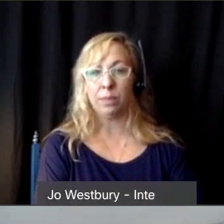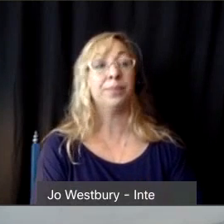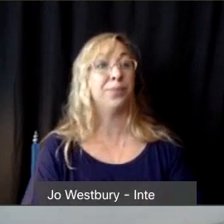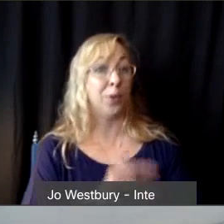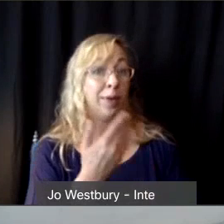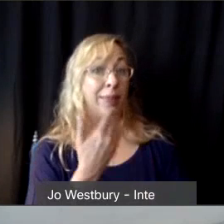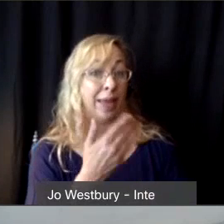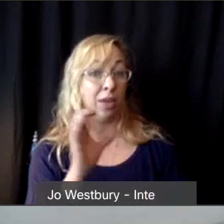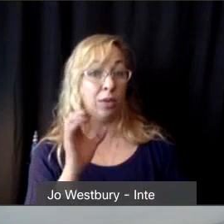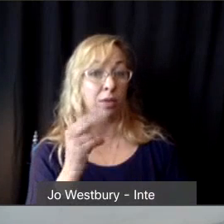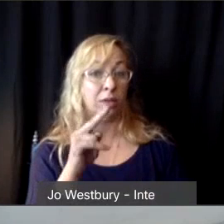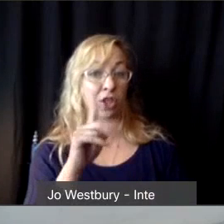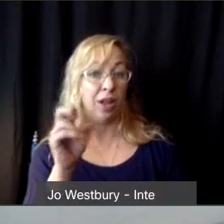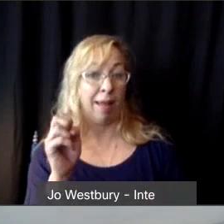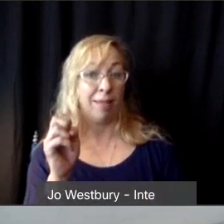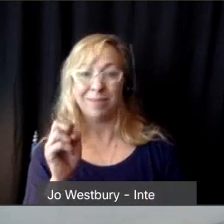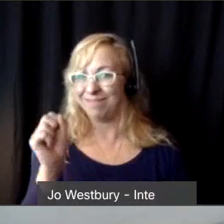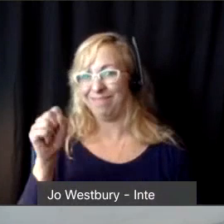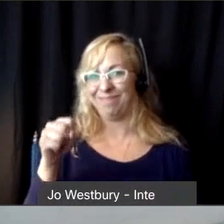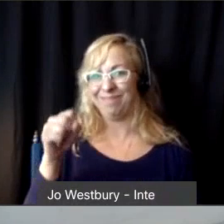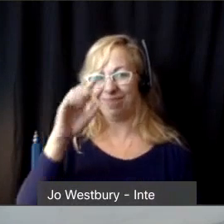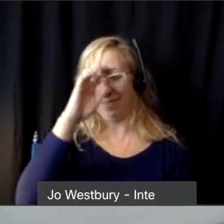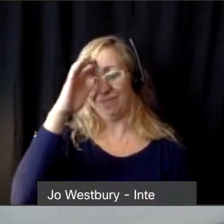Thank you, Chanel. Mm-hmm.